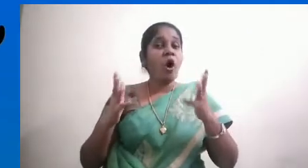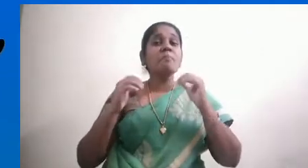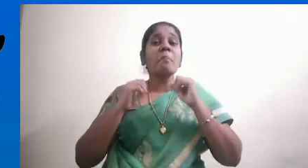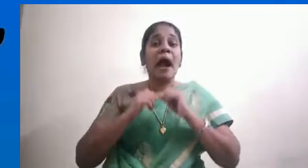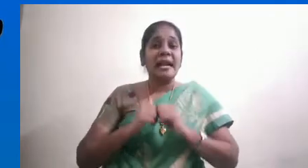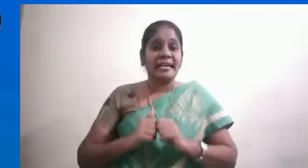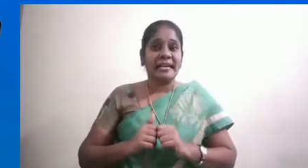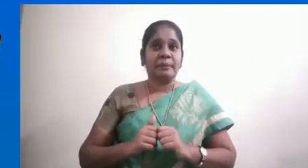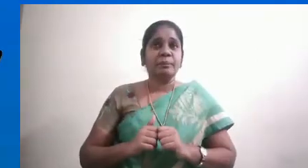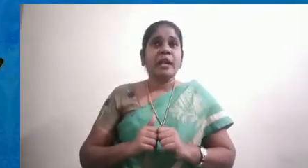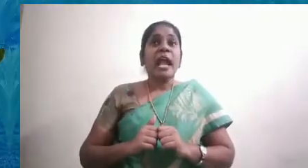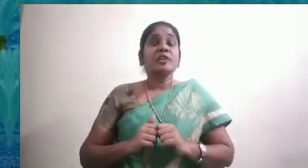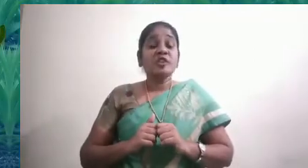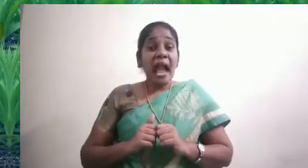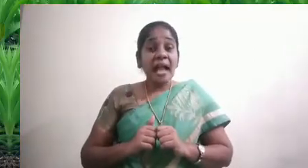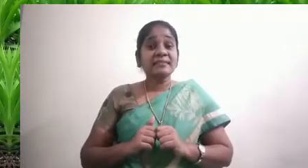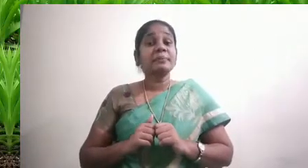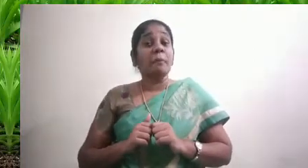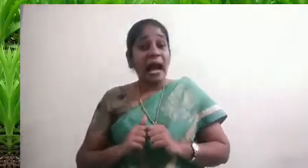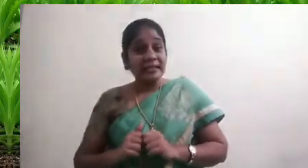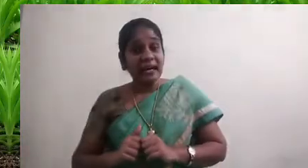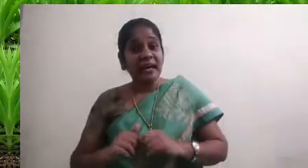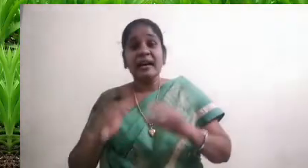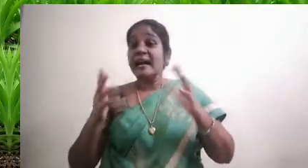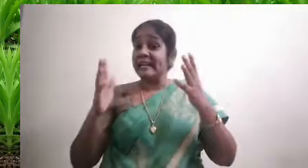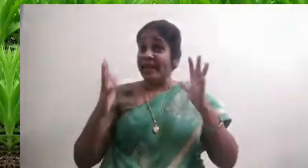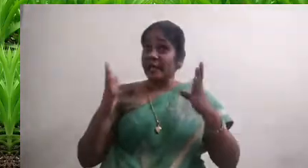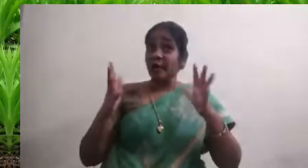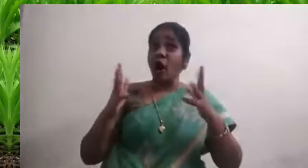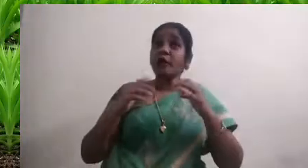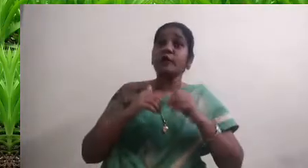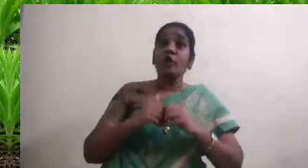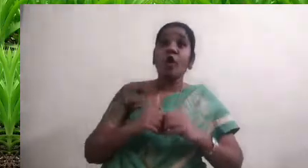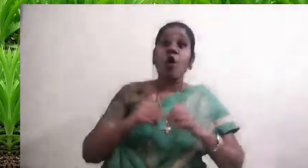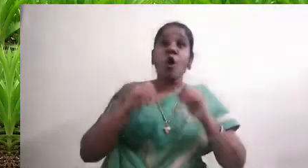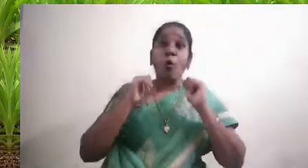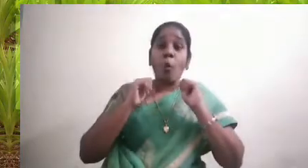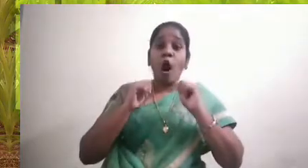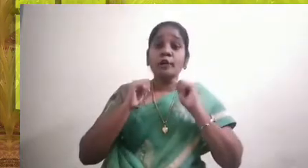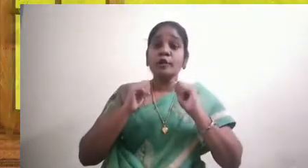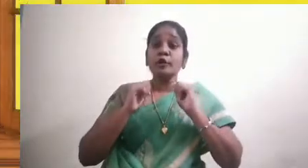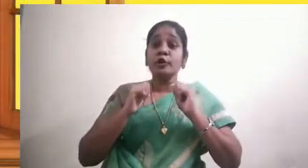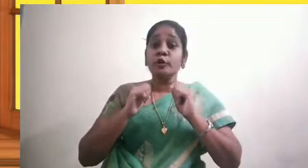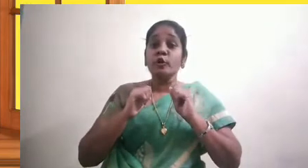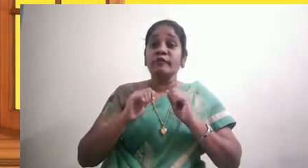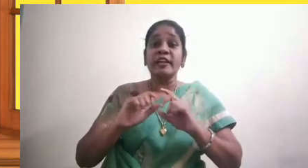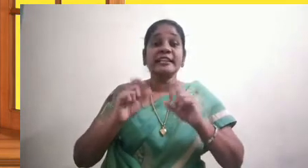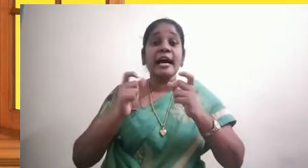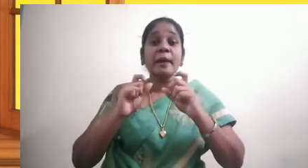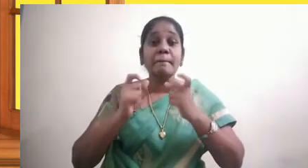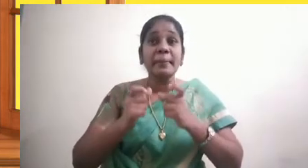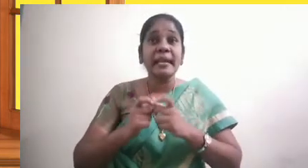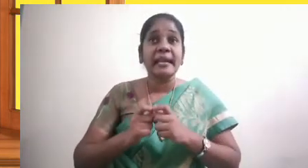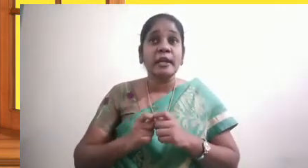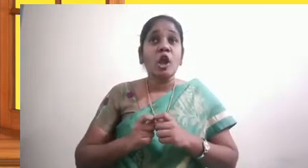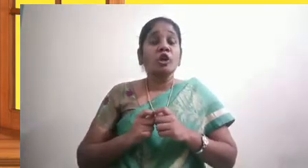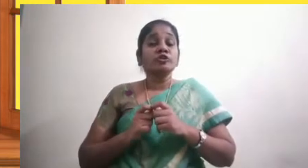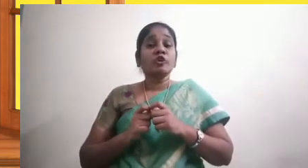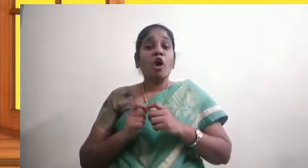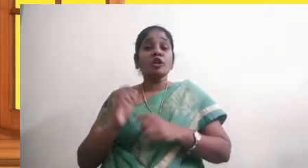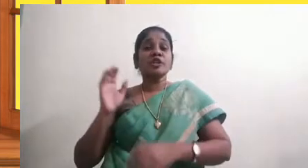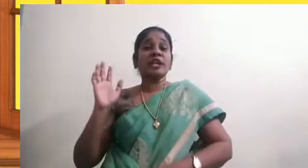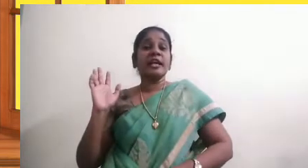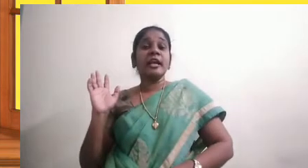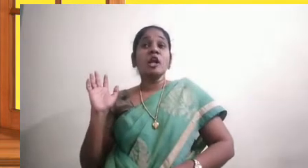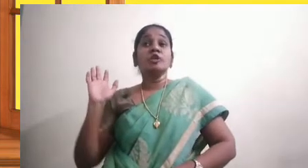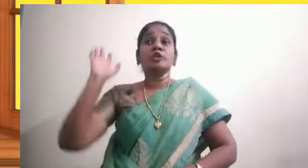no money. Jack's mother did not know what to do with the bean.